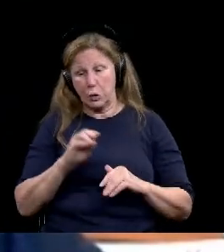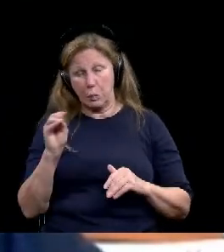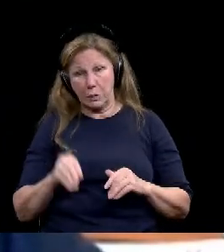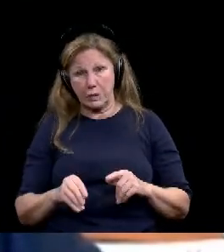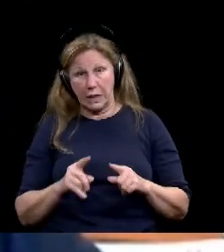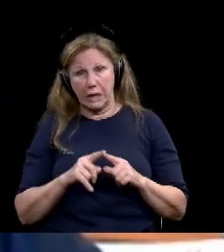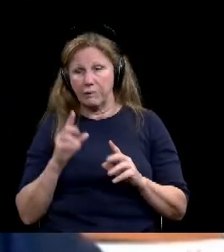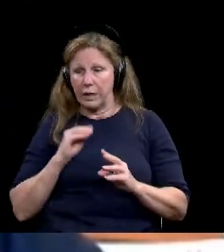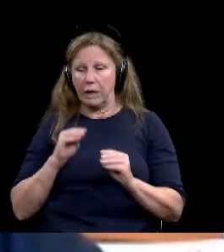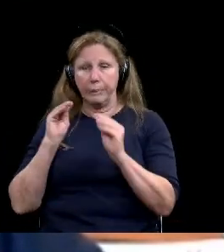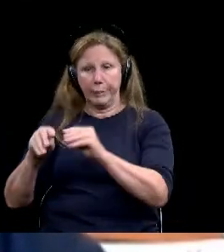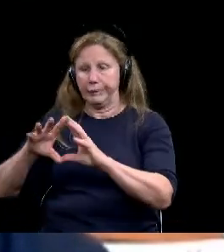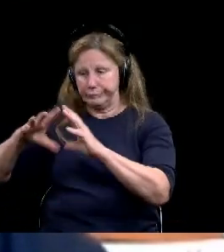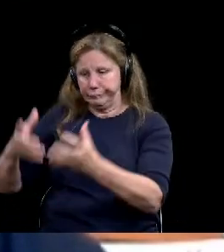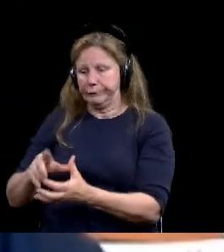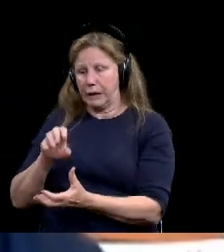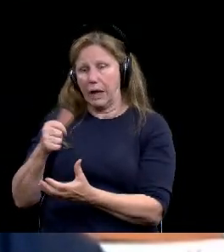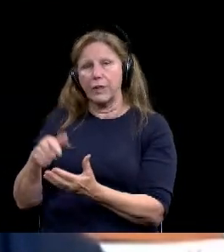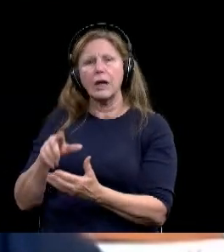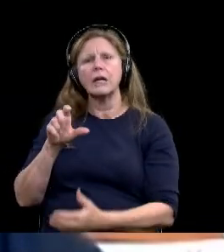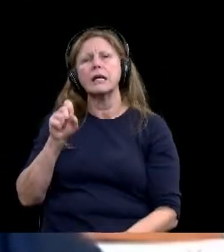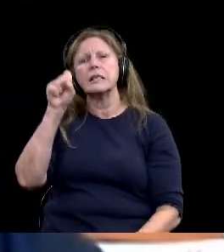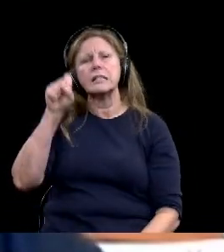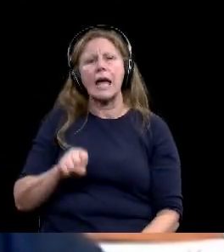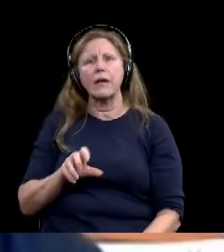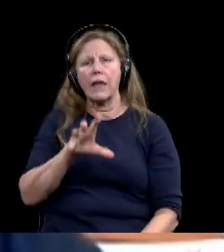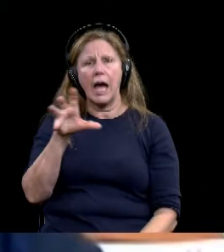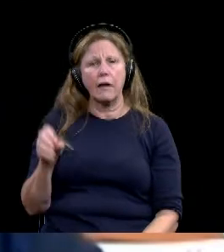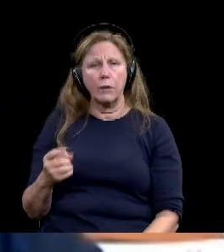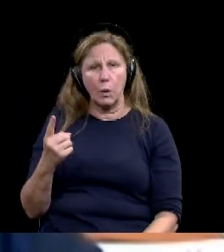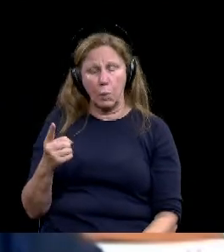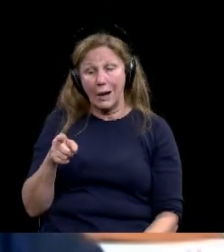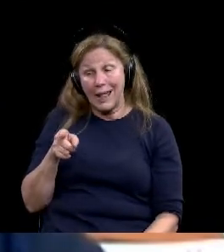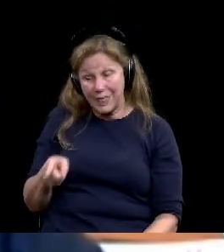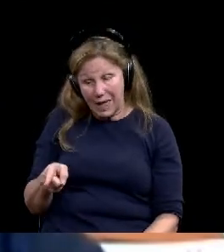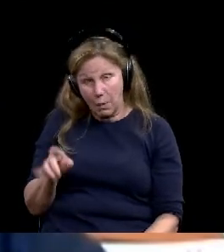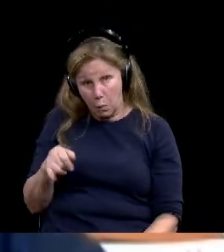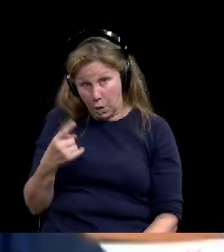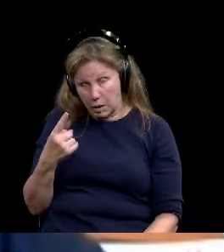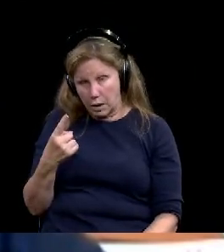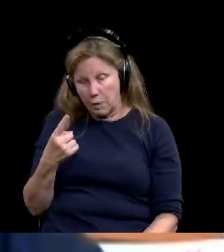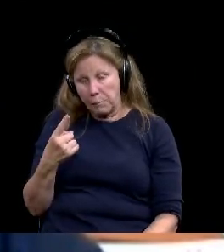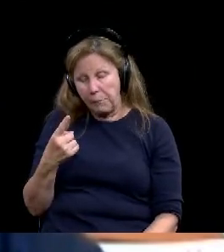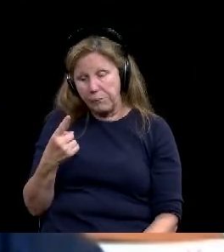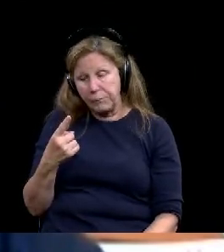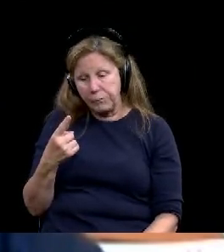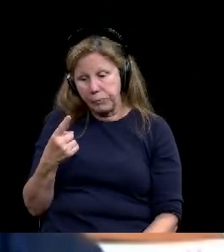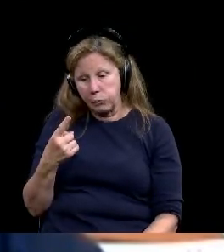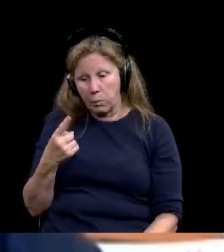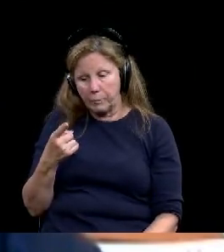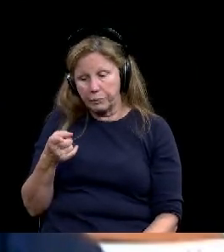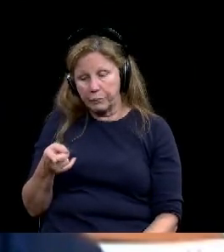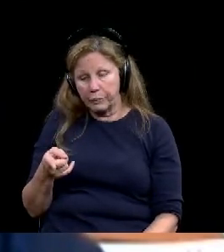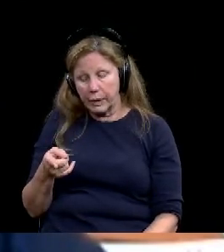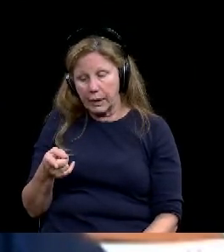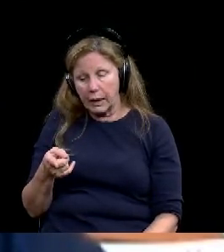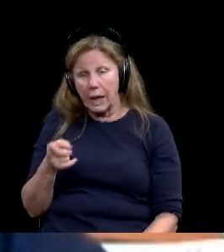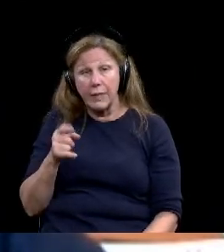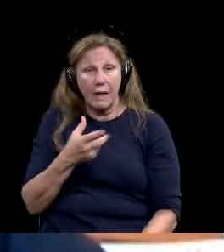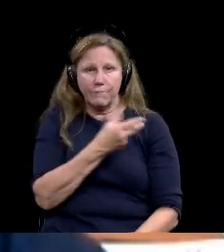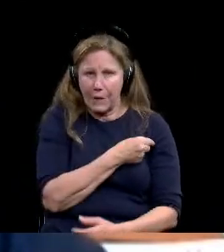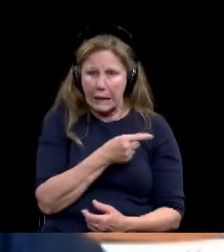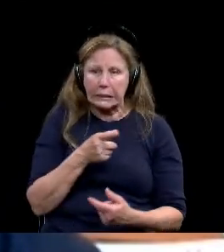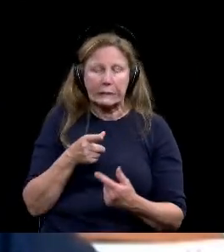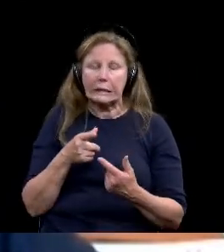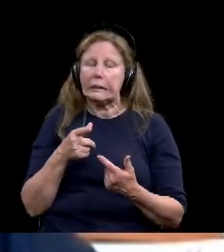the least effective to the vaccination. But the good news is, in the whole state of Texas, we are seeing only 2% out of all